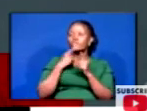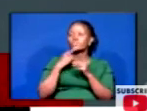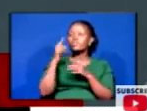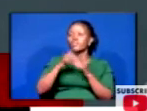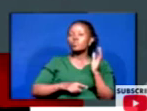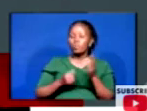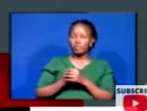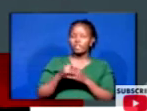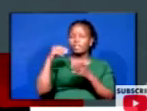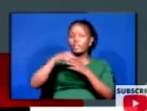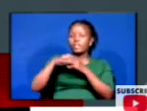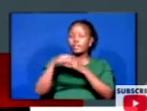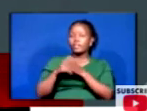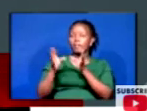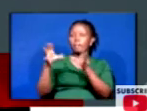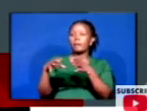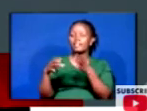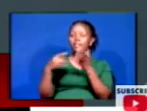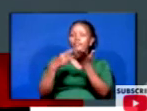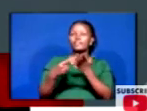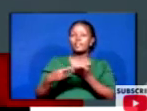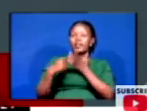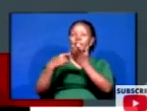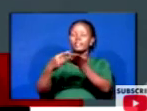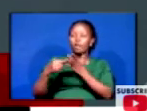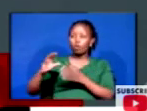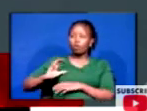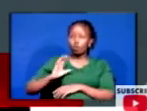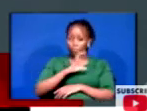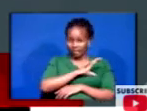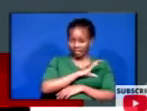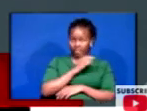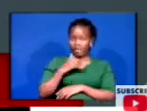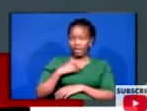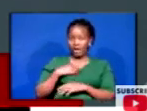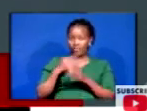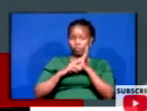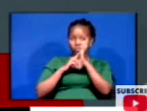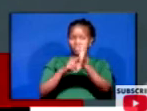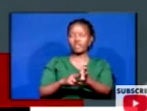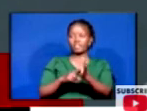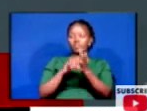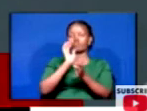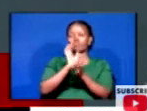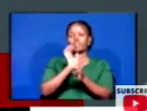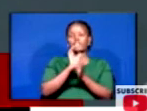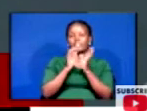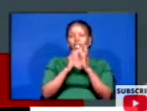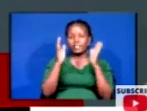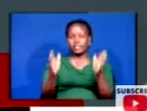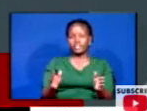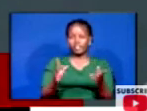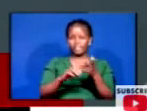Dialogue Committee. That committee has got representatives from the clergy. That committee has got representation from the